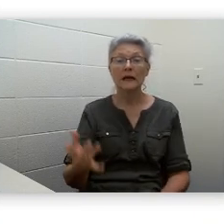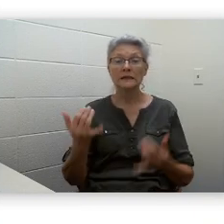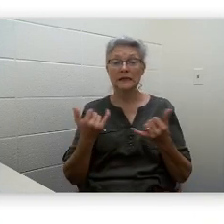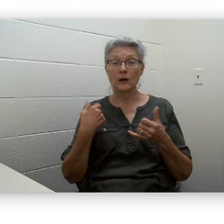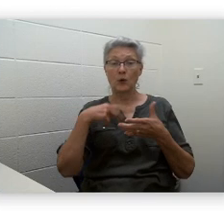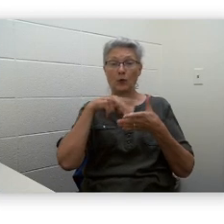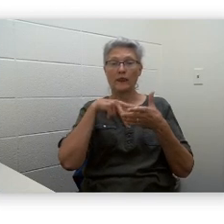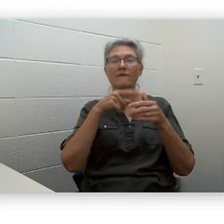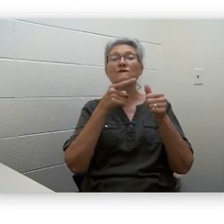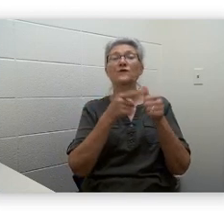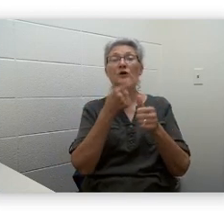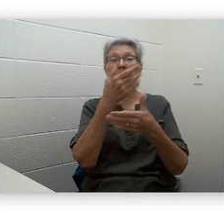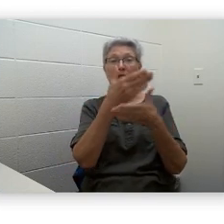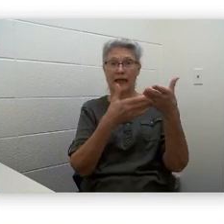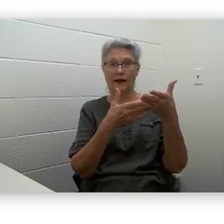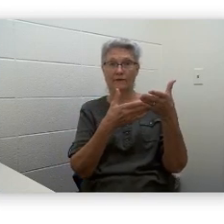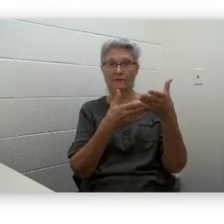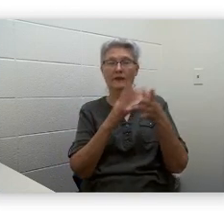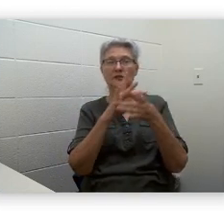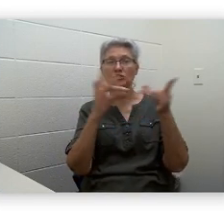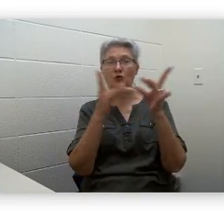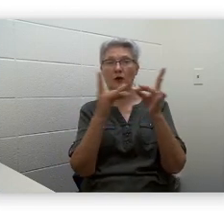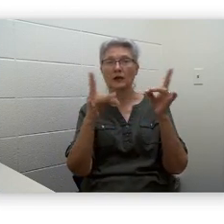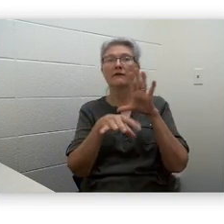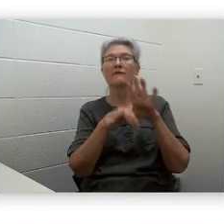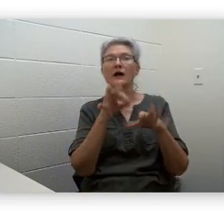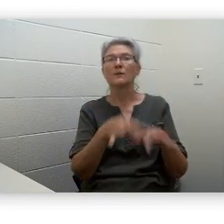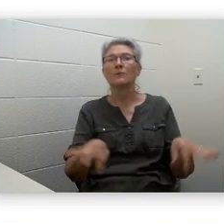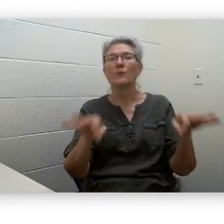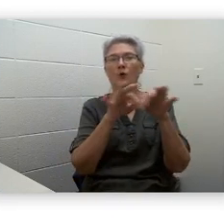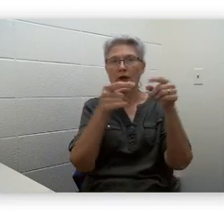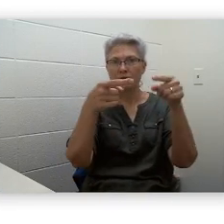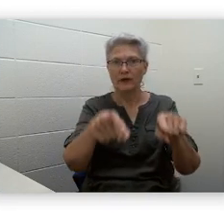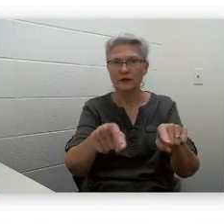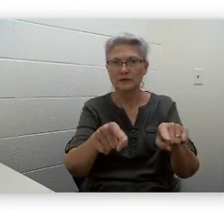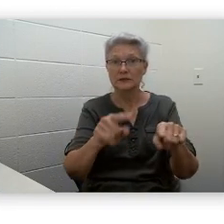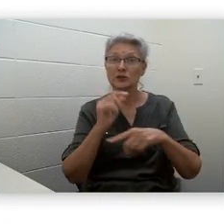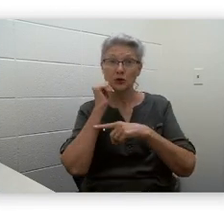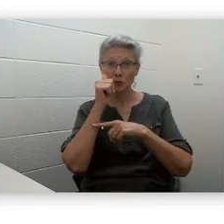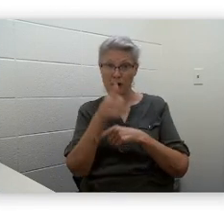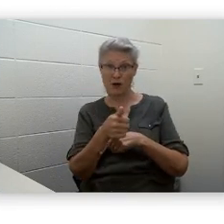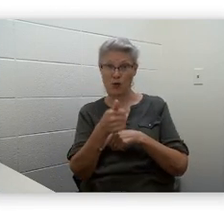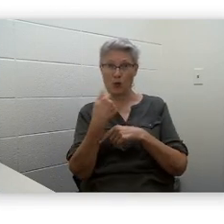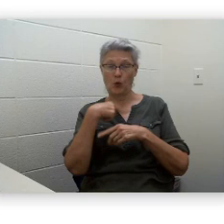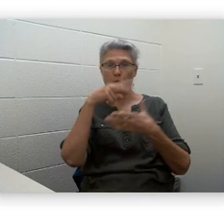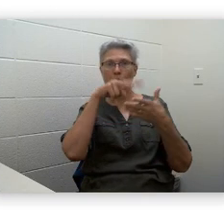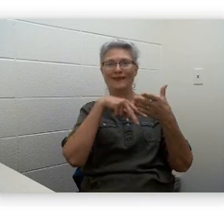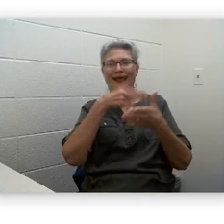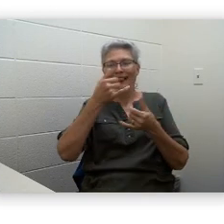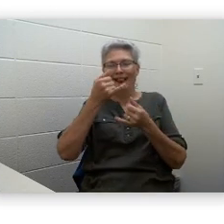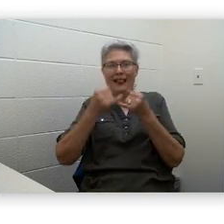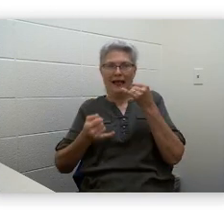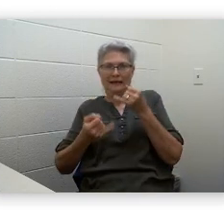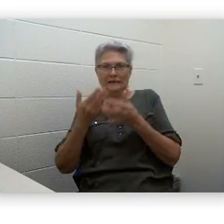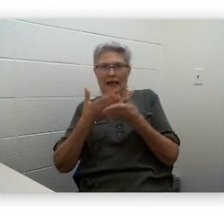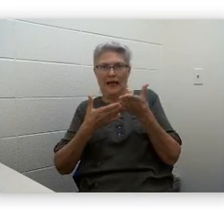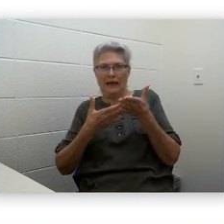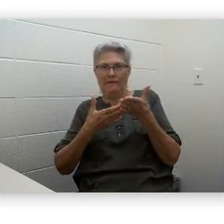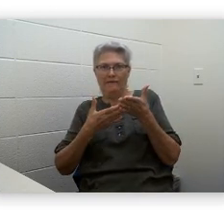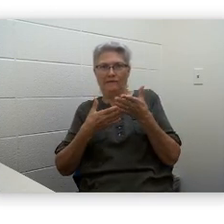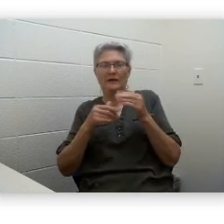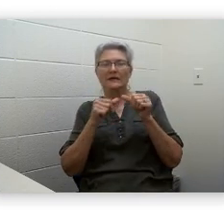Today we read the first half of this text to find key events. Tomorrow we will read the last half to